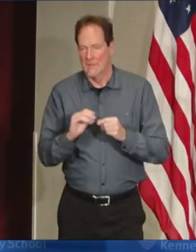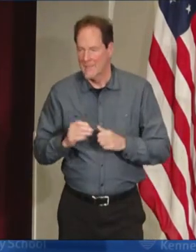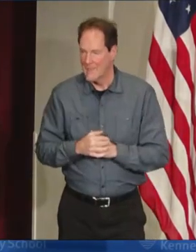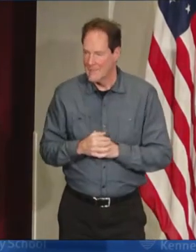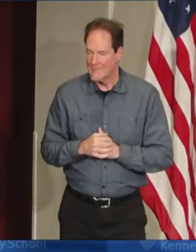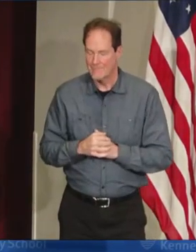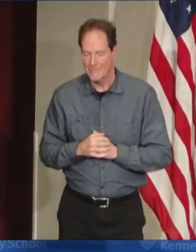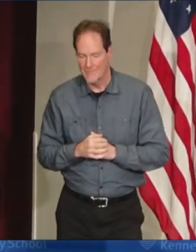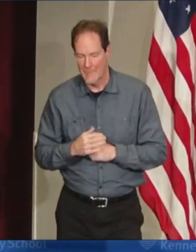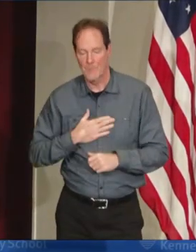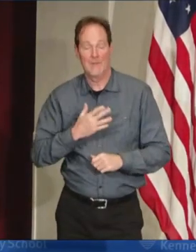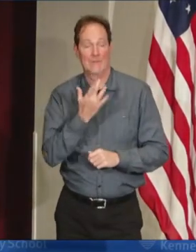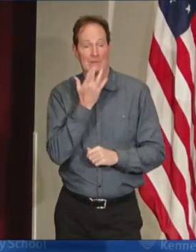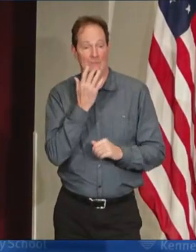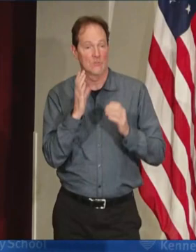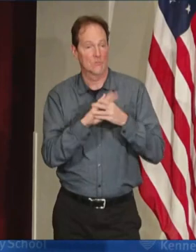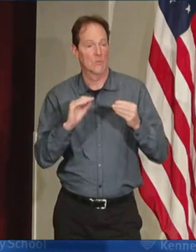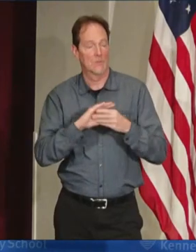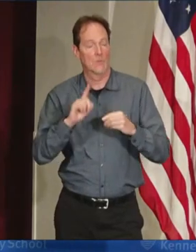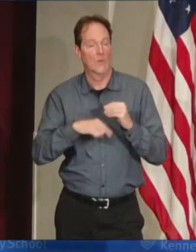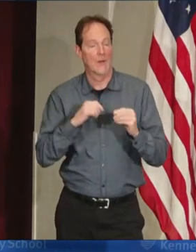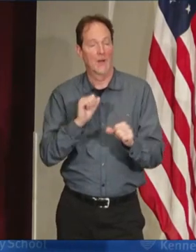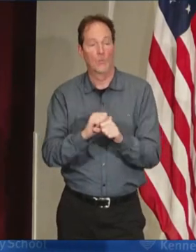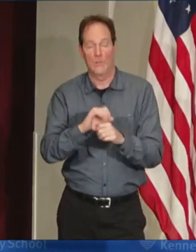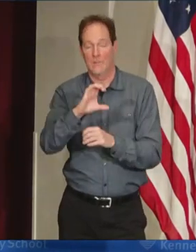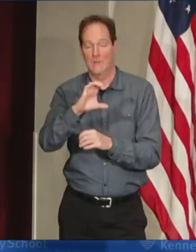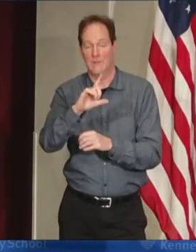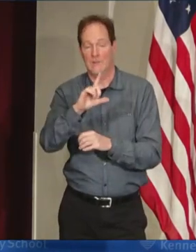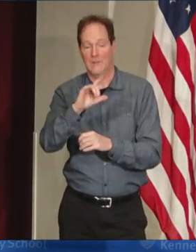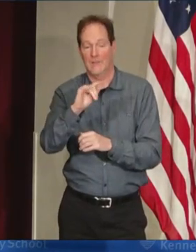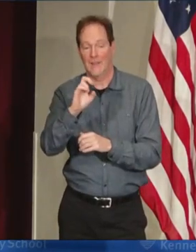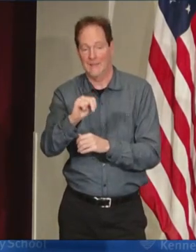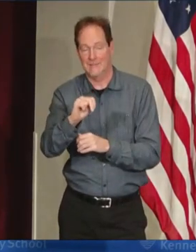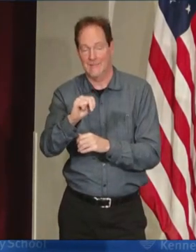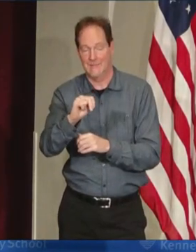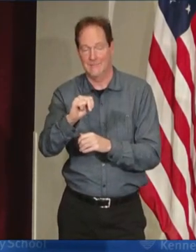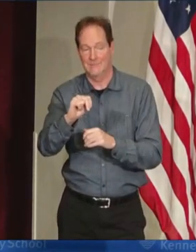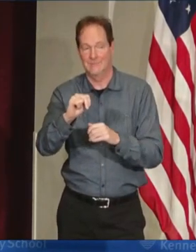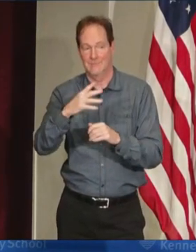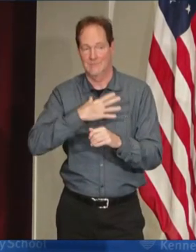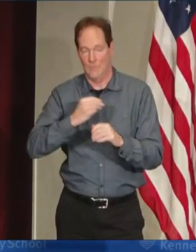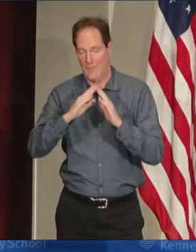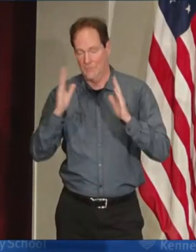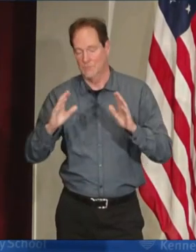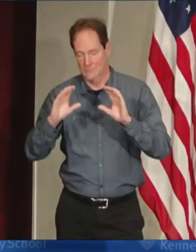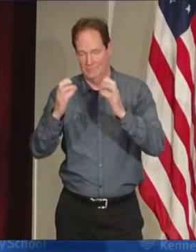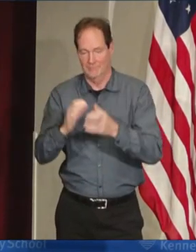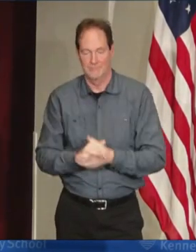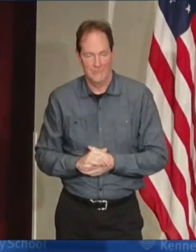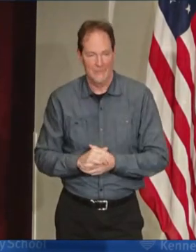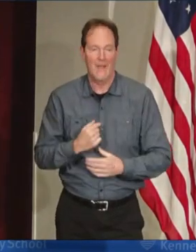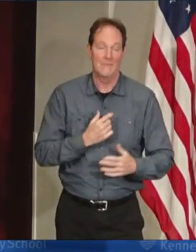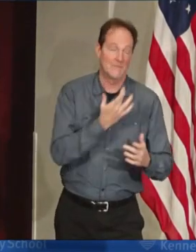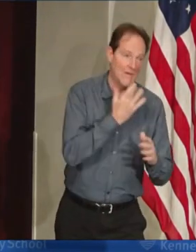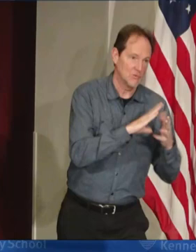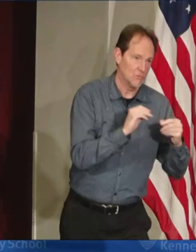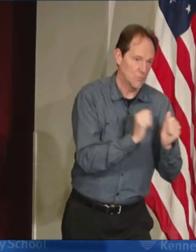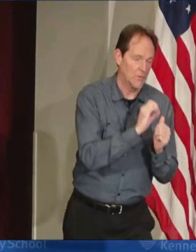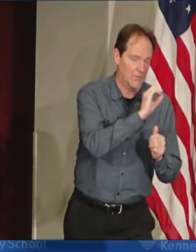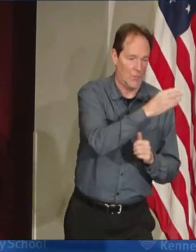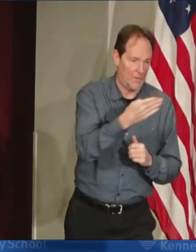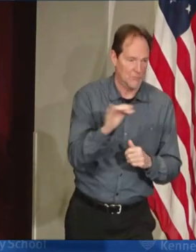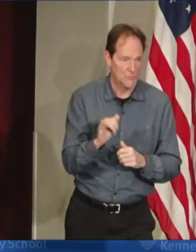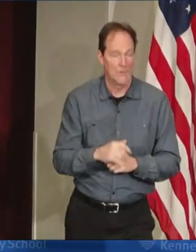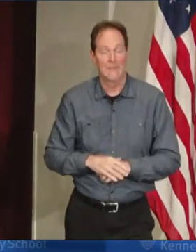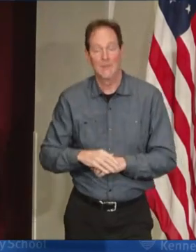can't remember. My favorite story was when I worked in the Clinton administration. I have favorite stories from Obama too, but the Clinton